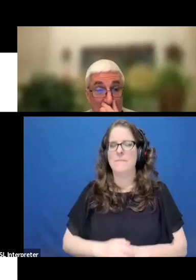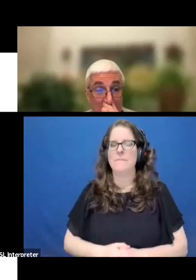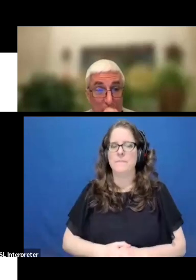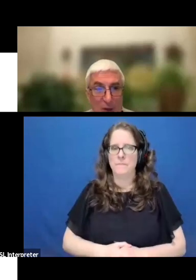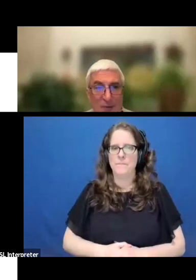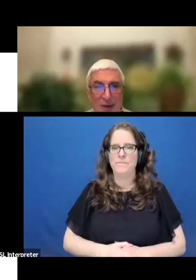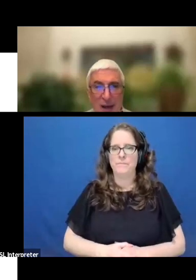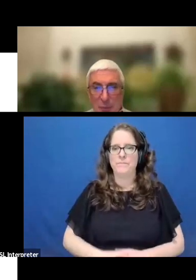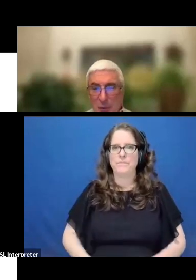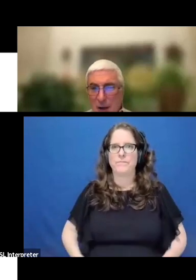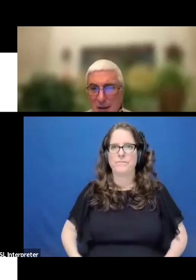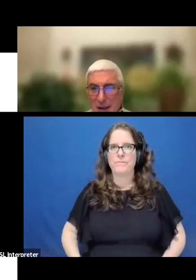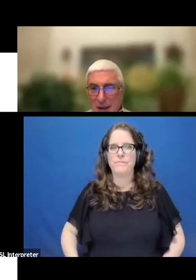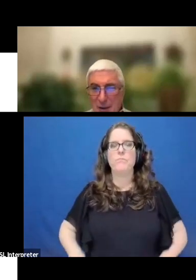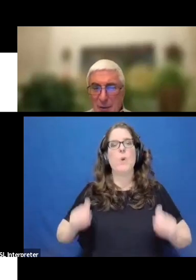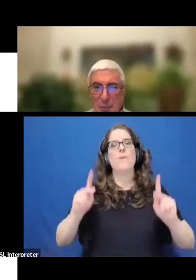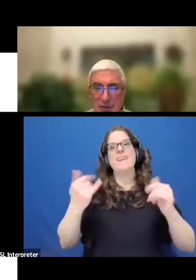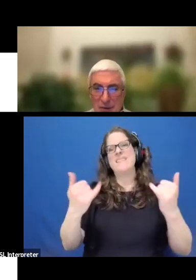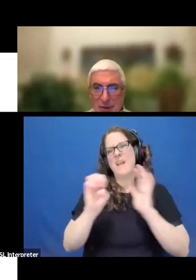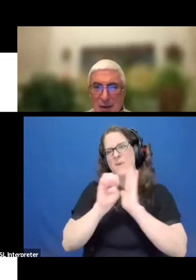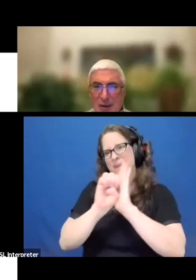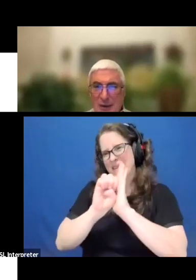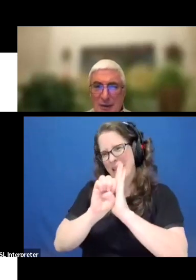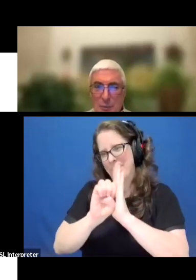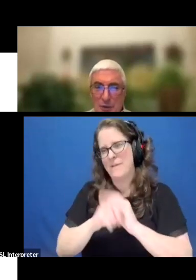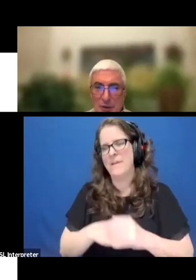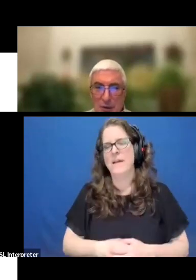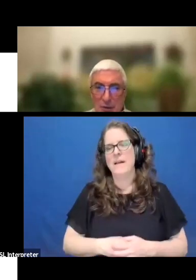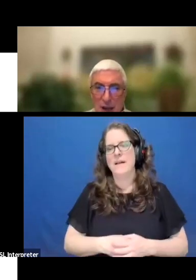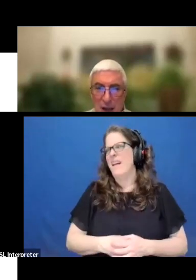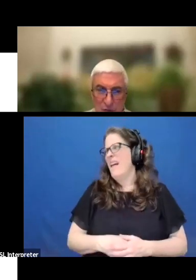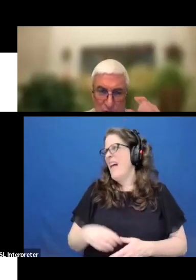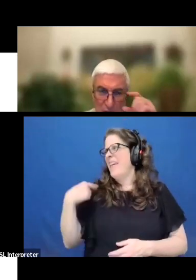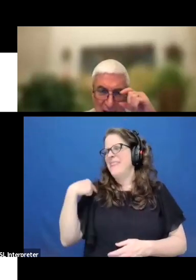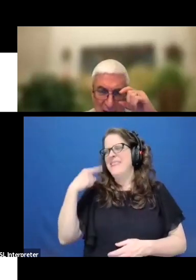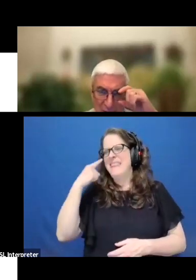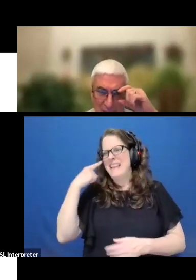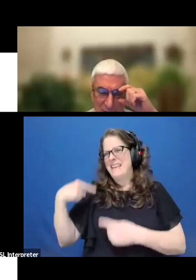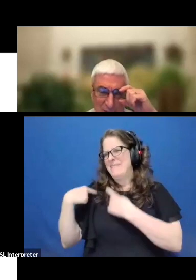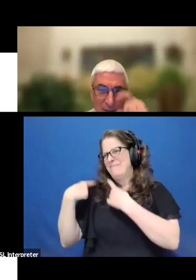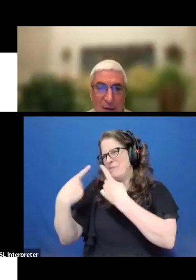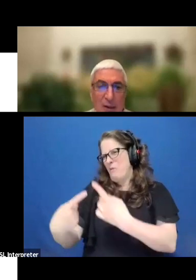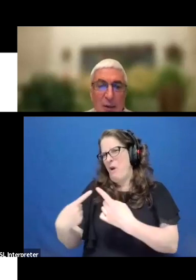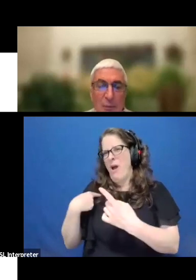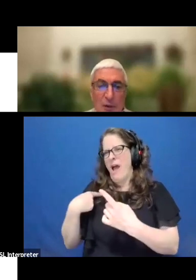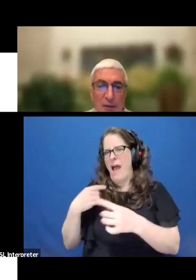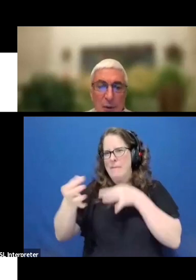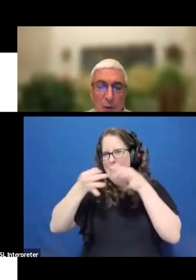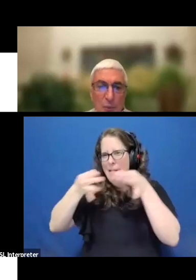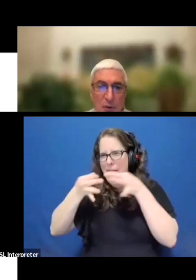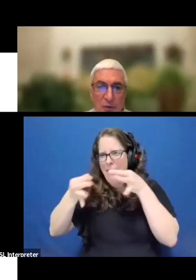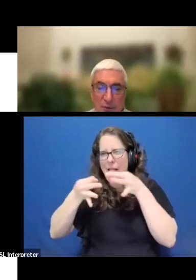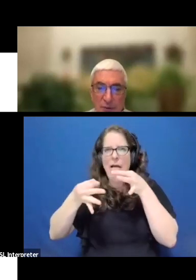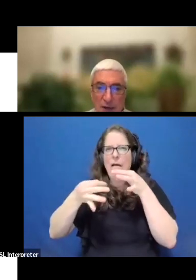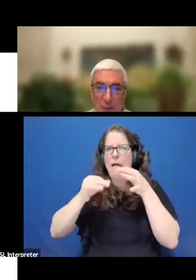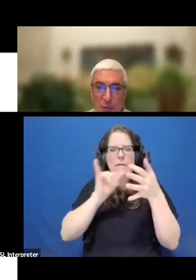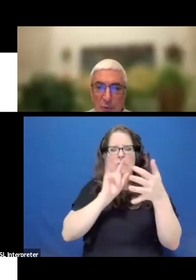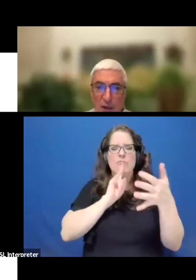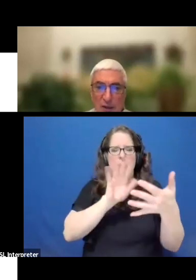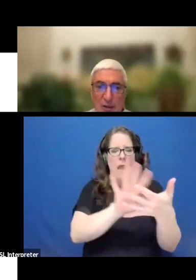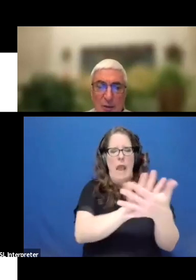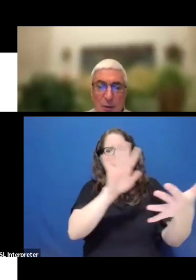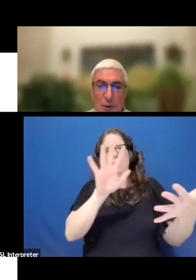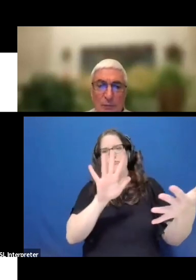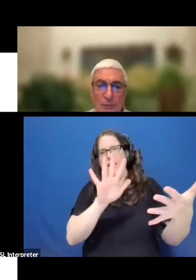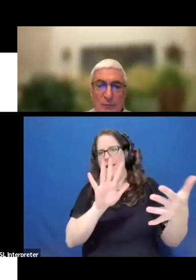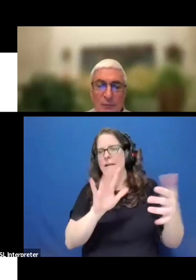So let's go through an example. Right now, up until now, I think it's been a little abstract, but I hope that this example will